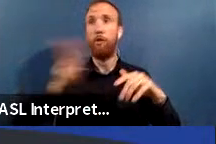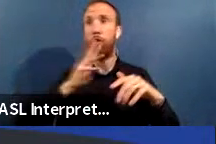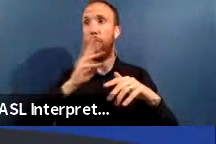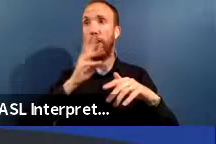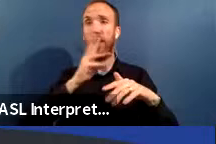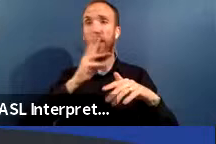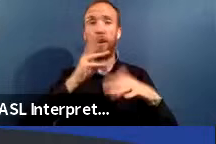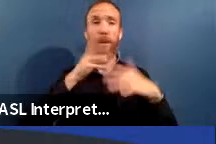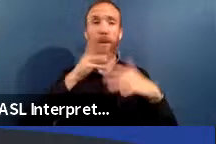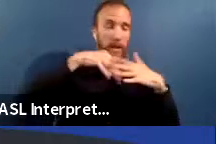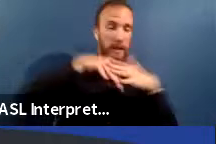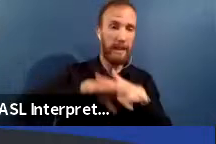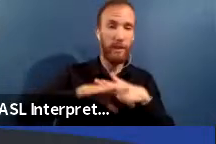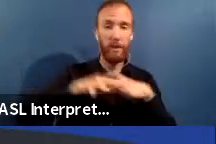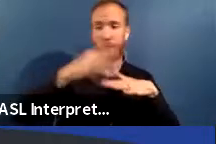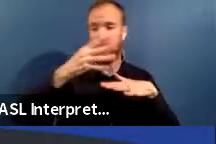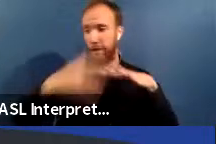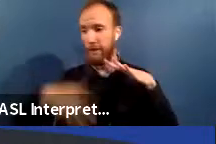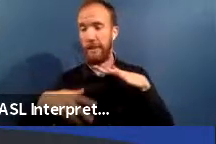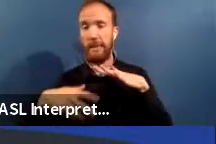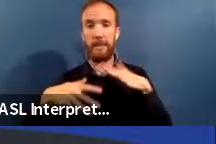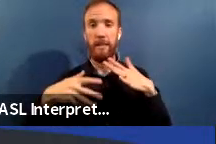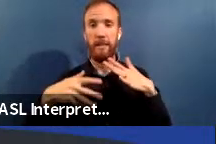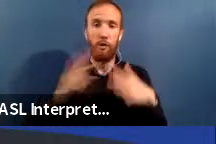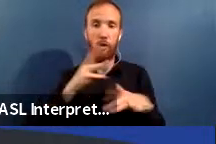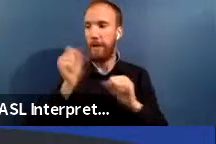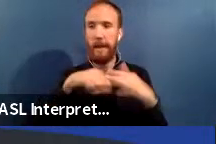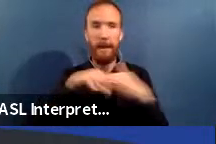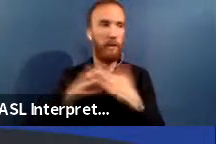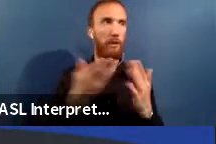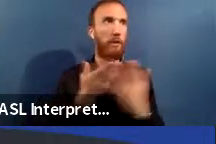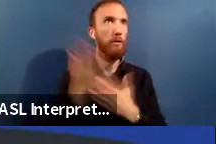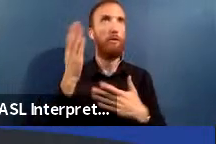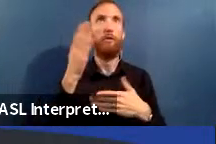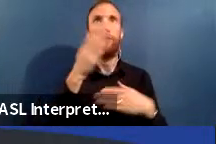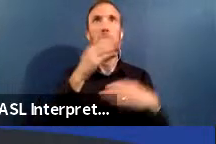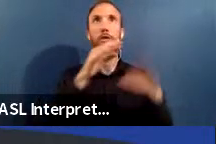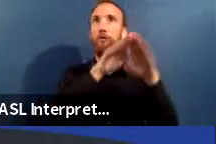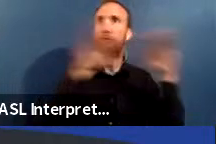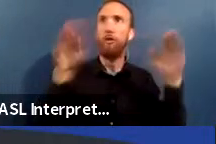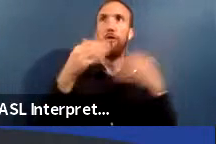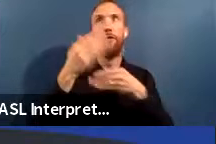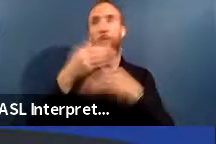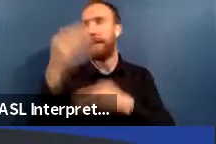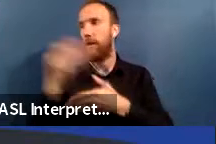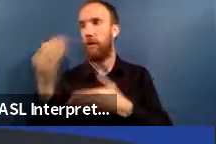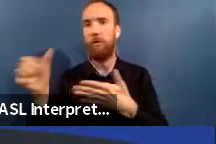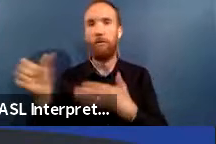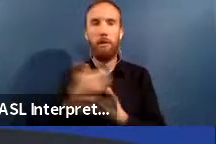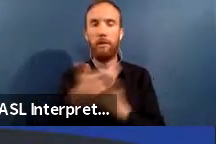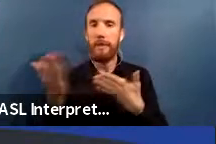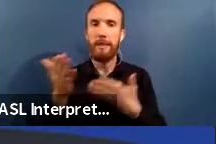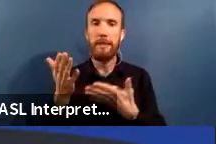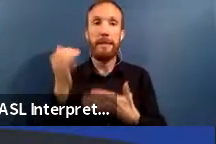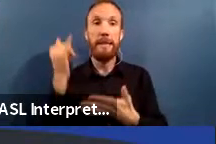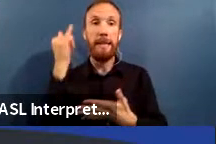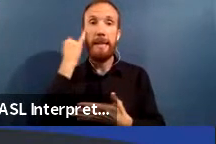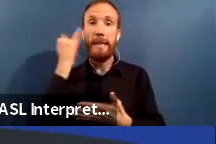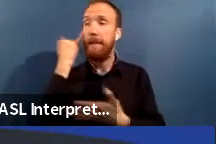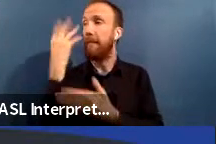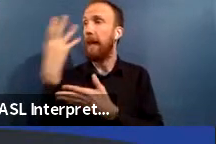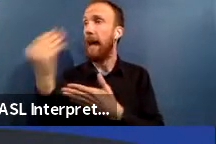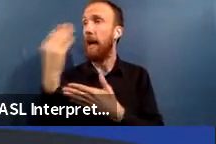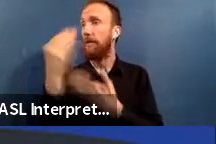these types of needs can come from roof, windows that are past their useful life, or damage to the masonry from the